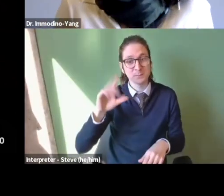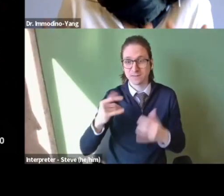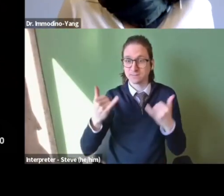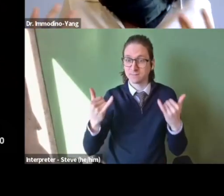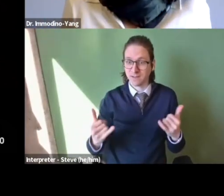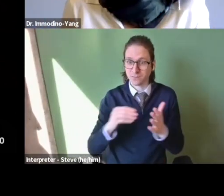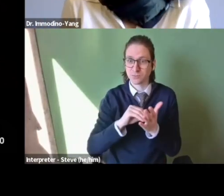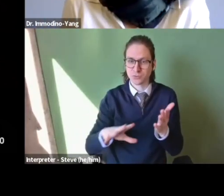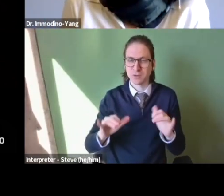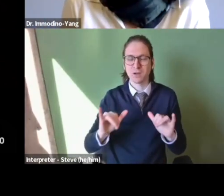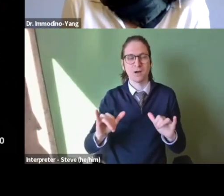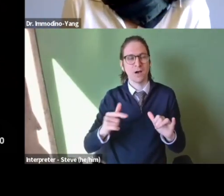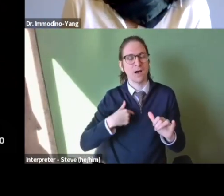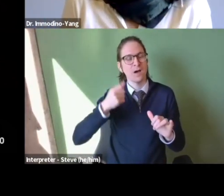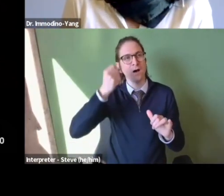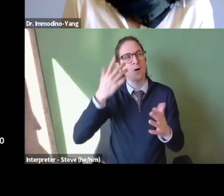of thinking about math